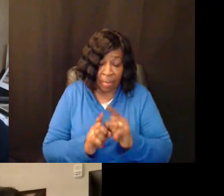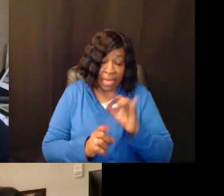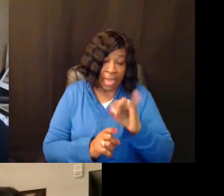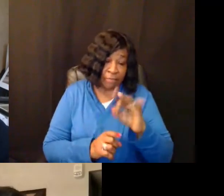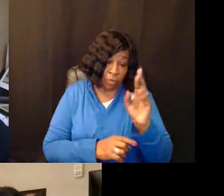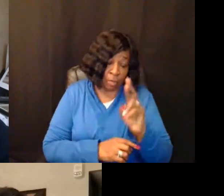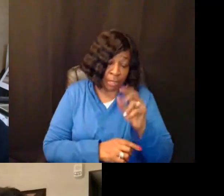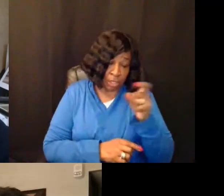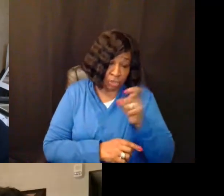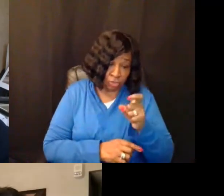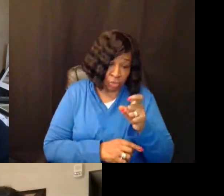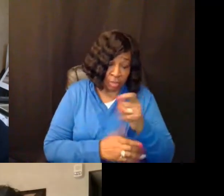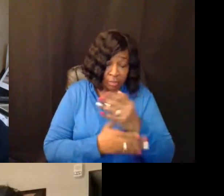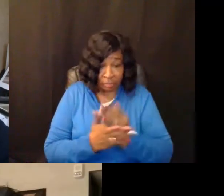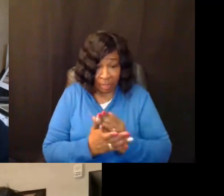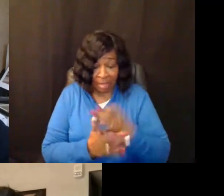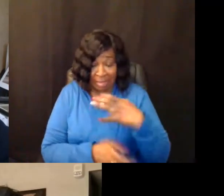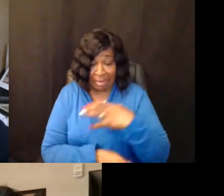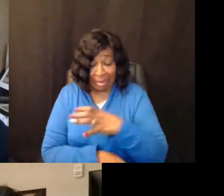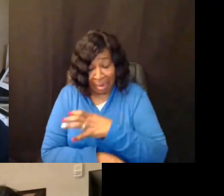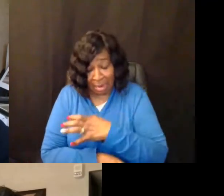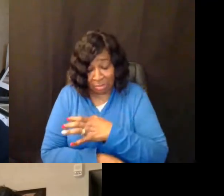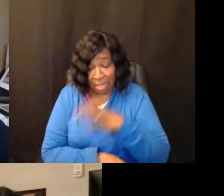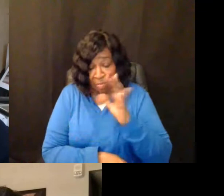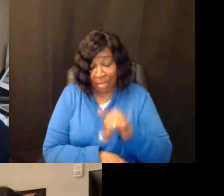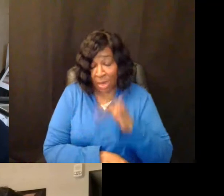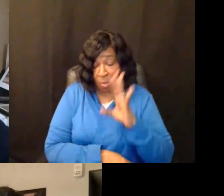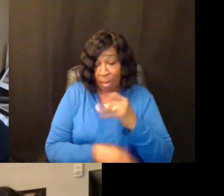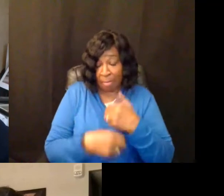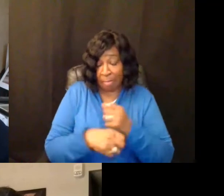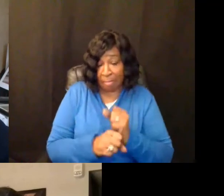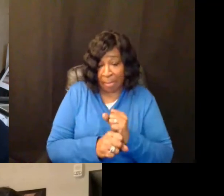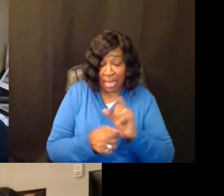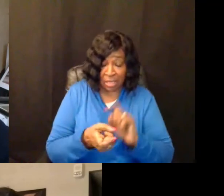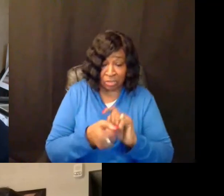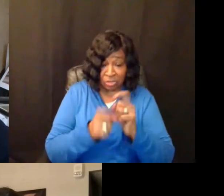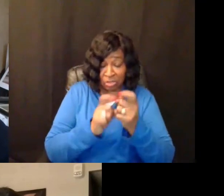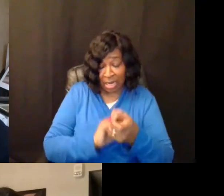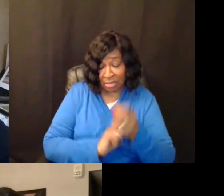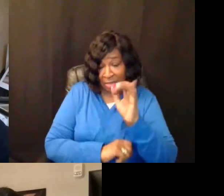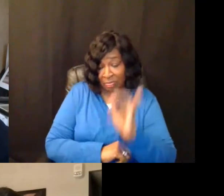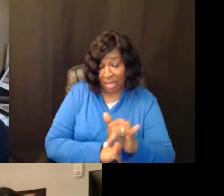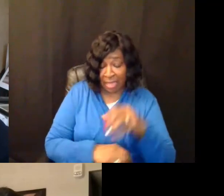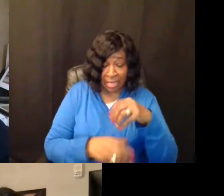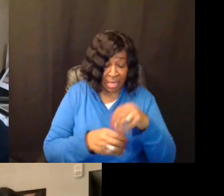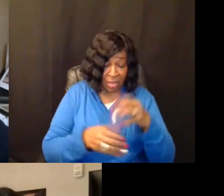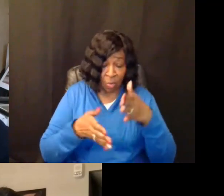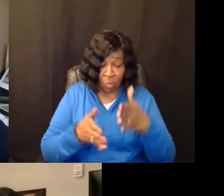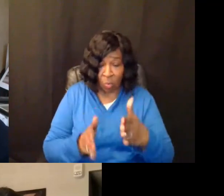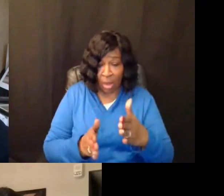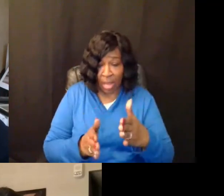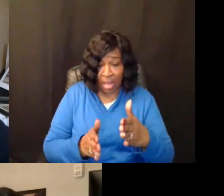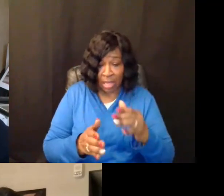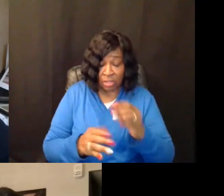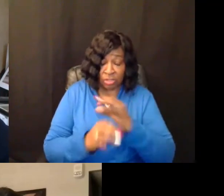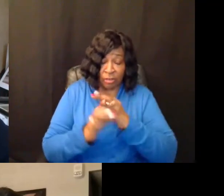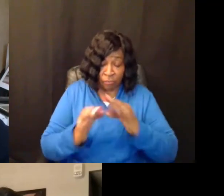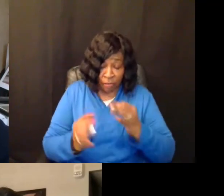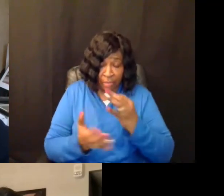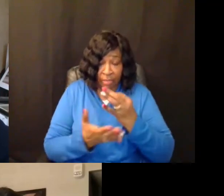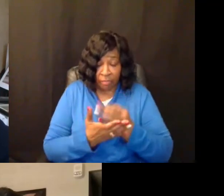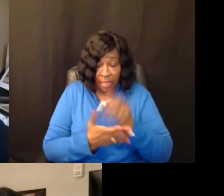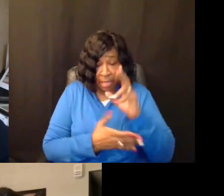a branch of Congress, that will make changing that in a way to free the funding